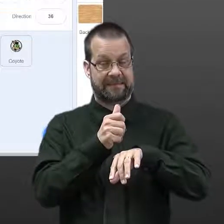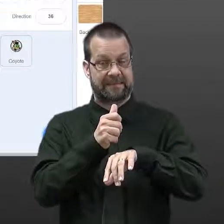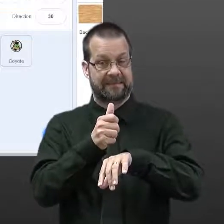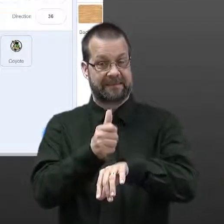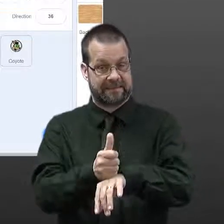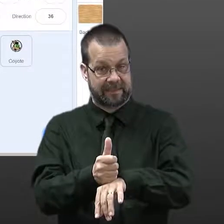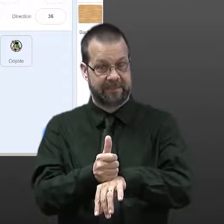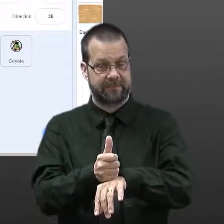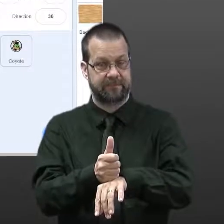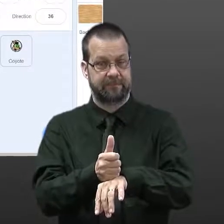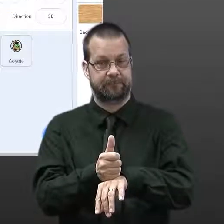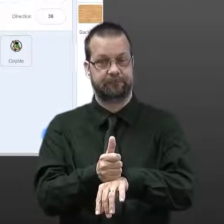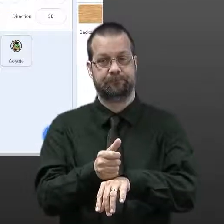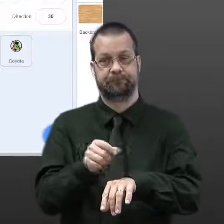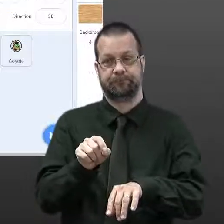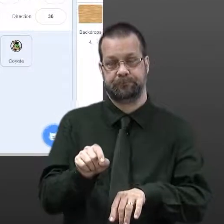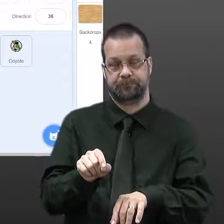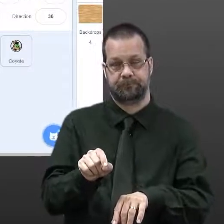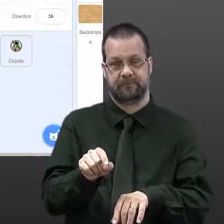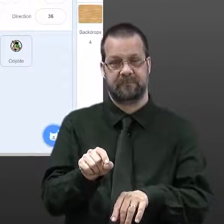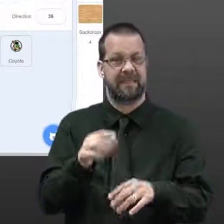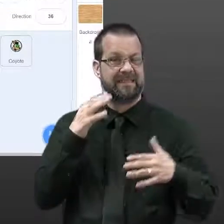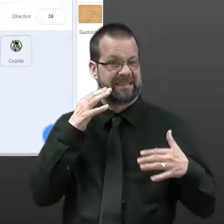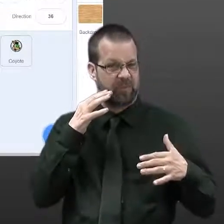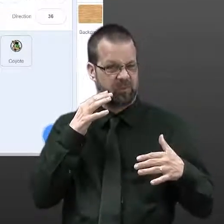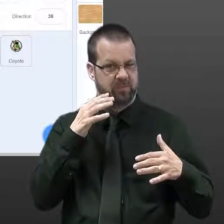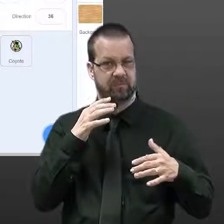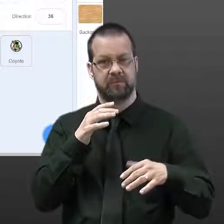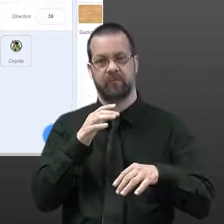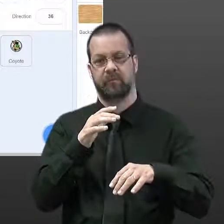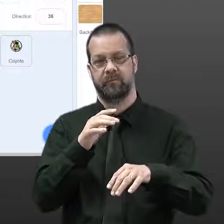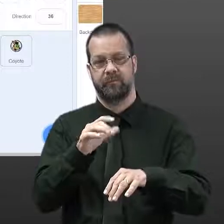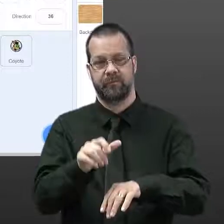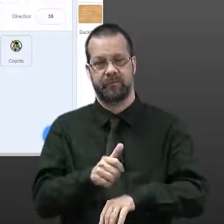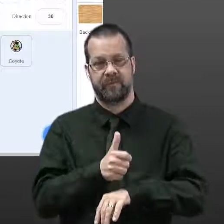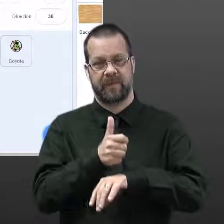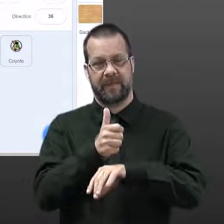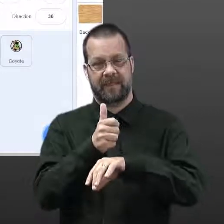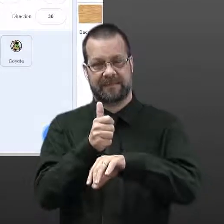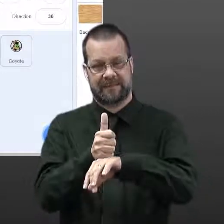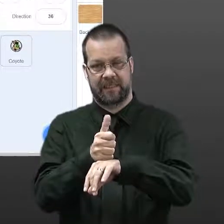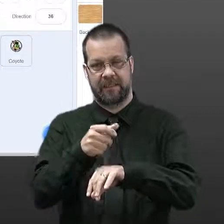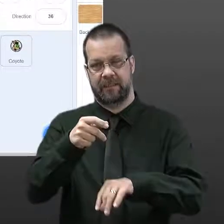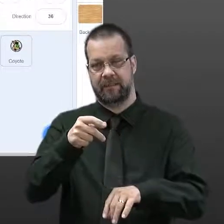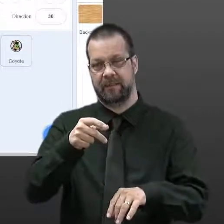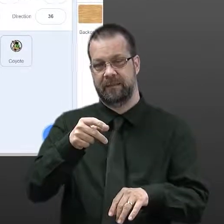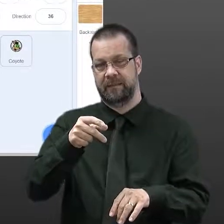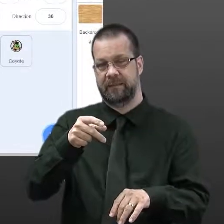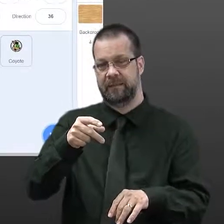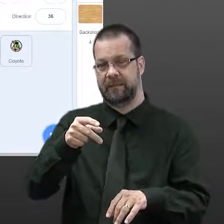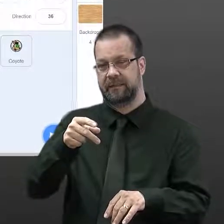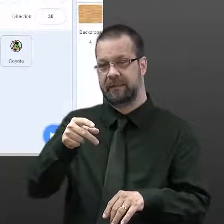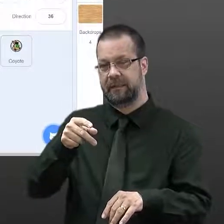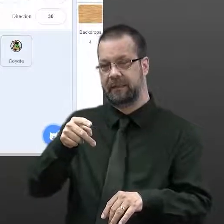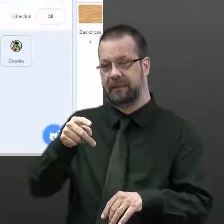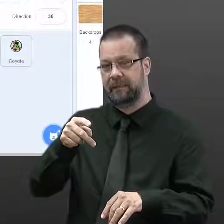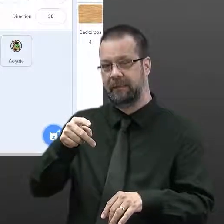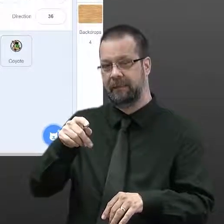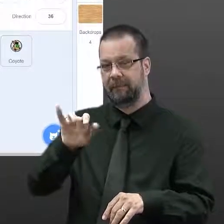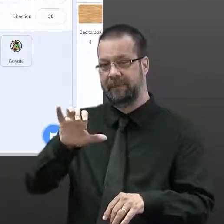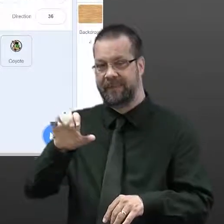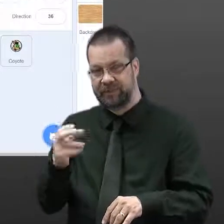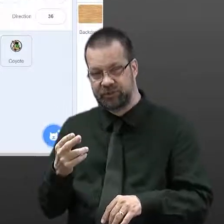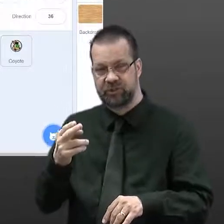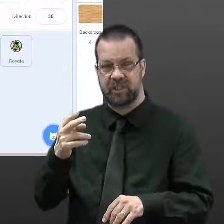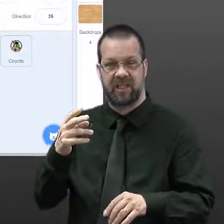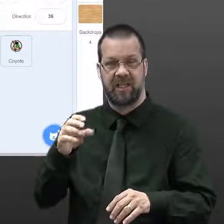effect. So in sound, we need a block that says set pitch effect to